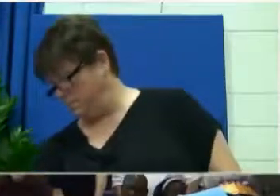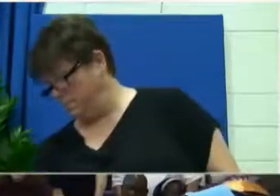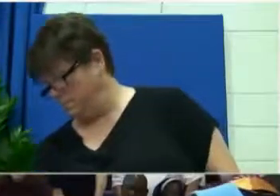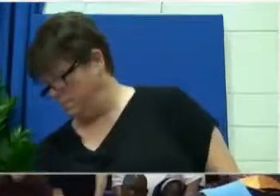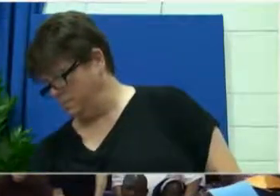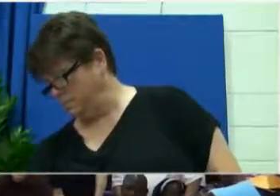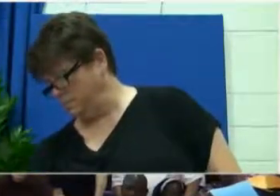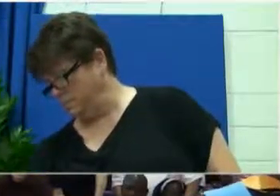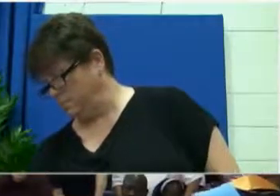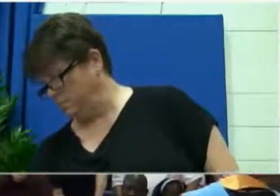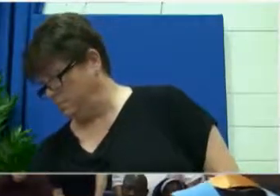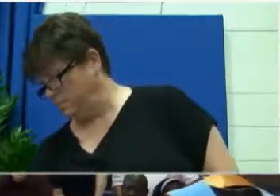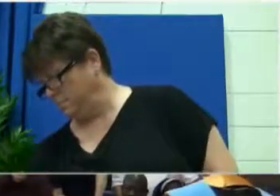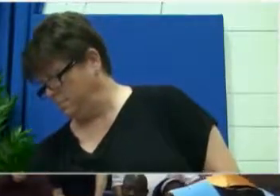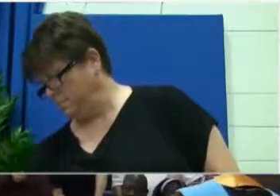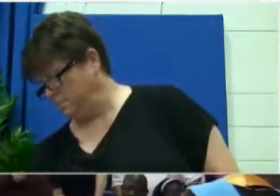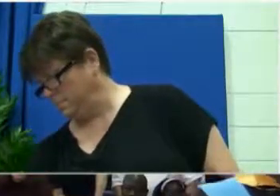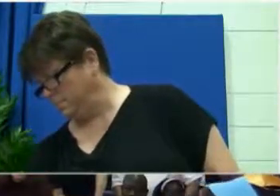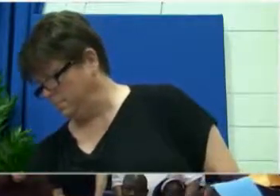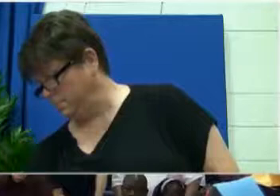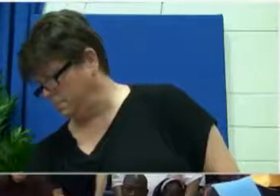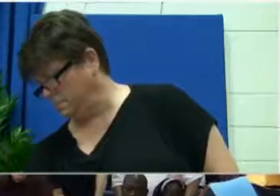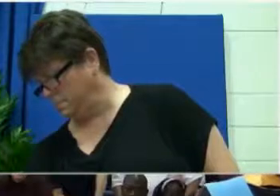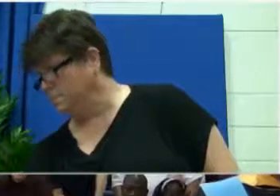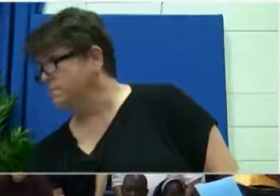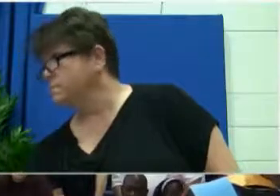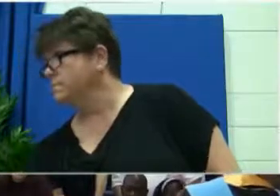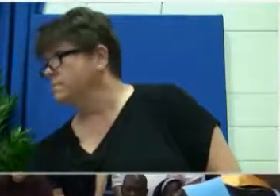Okay, we're up, Mr. Hawley.